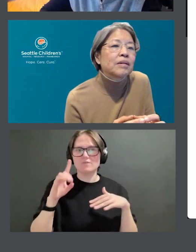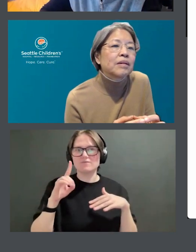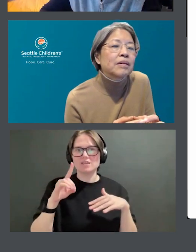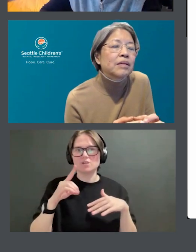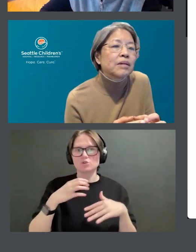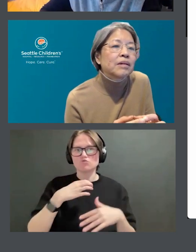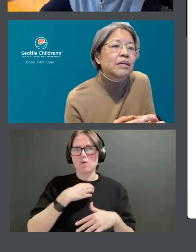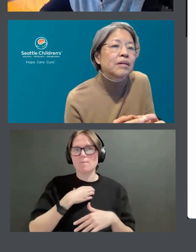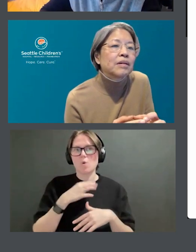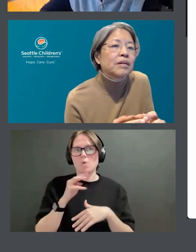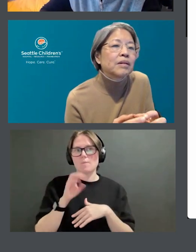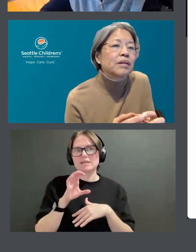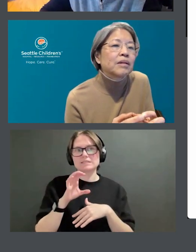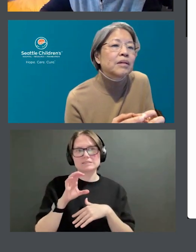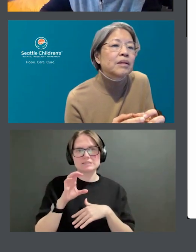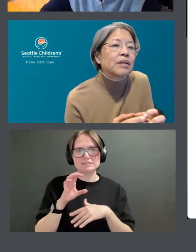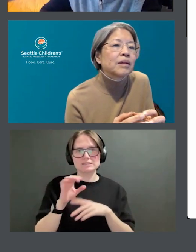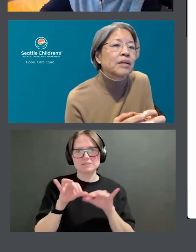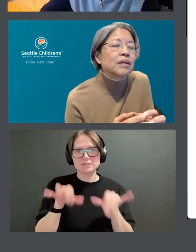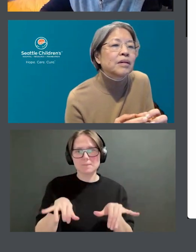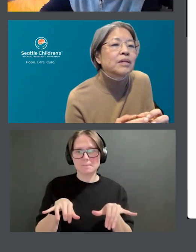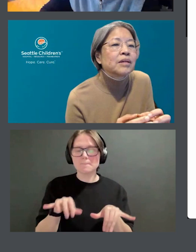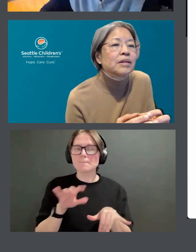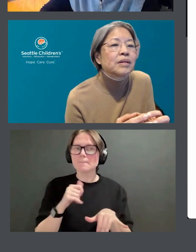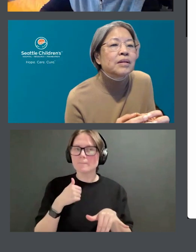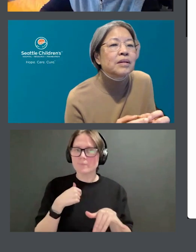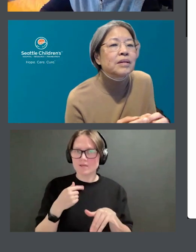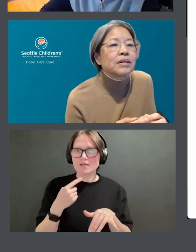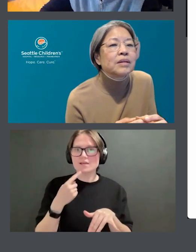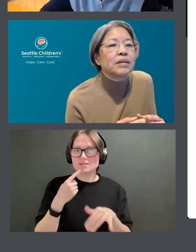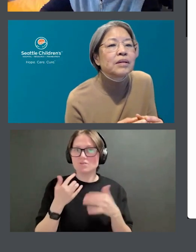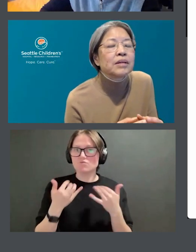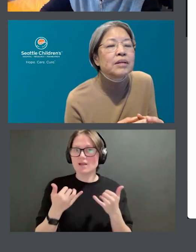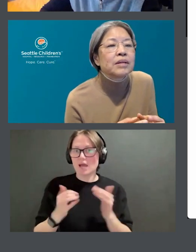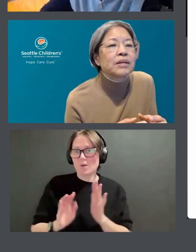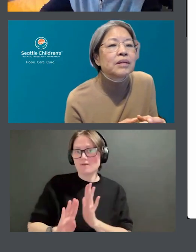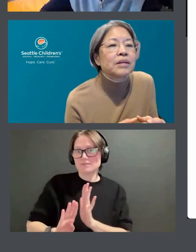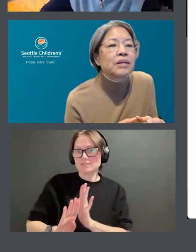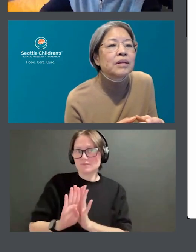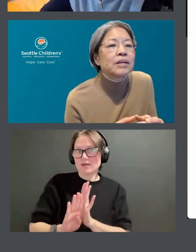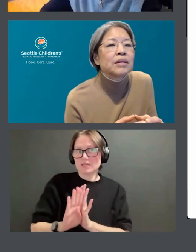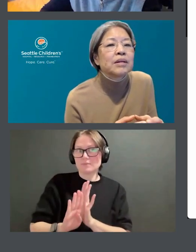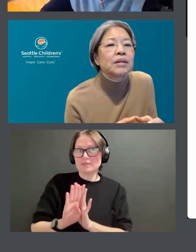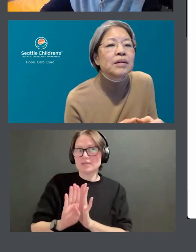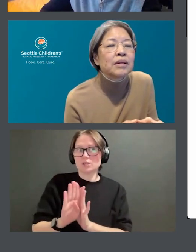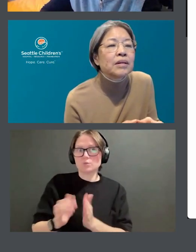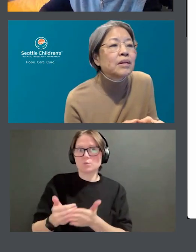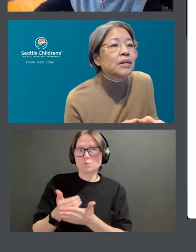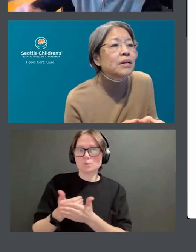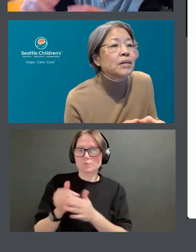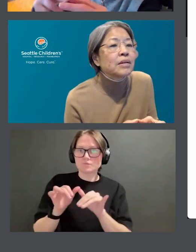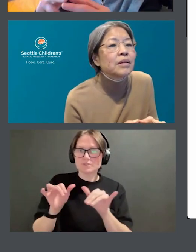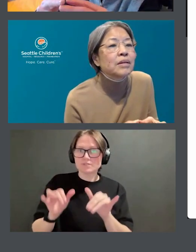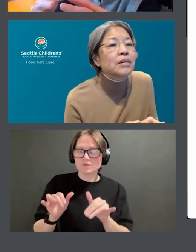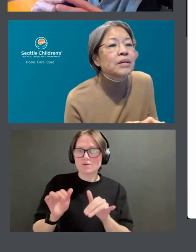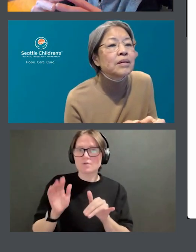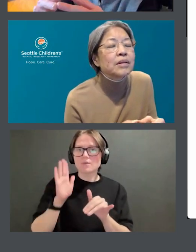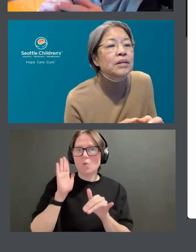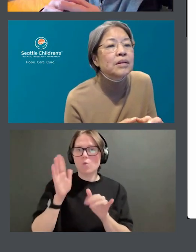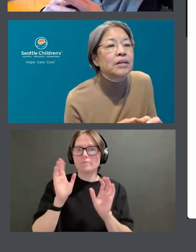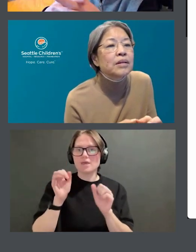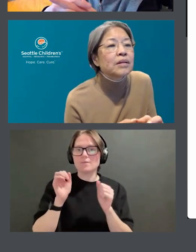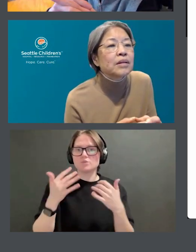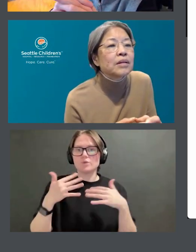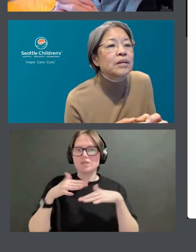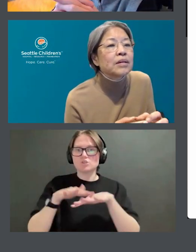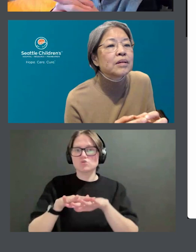There are, as I was saying, there's some development of systems that will integrate